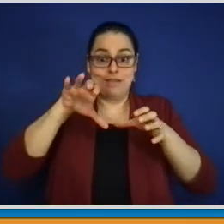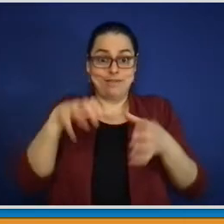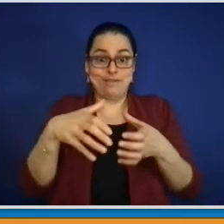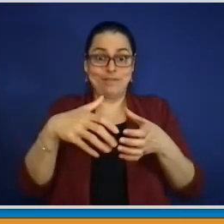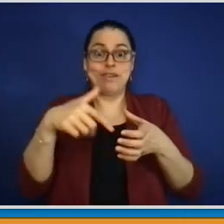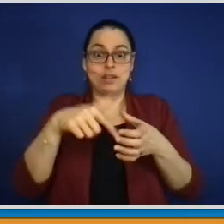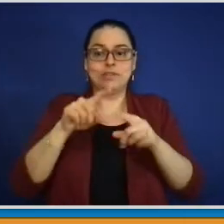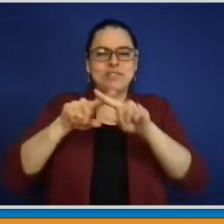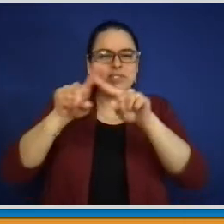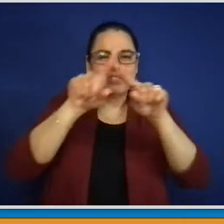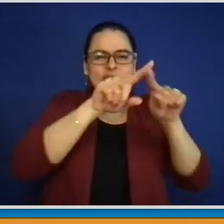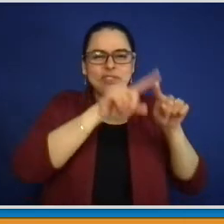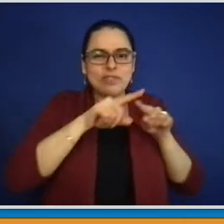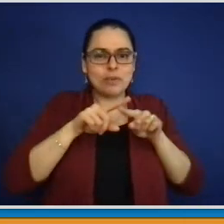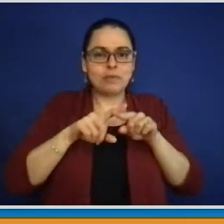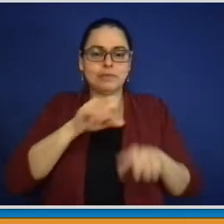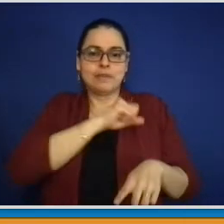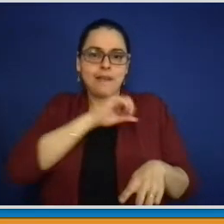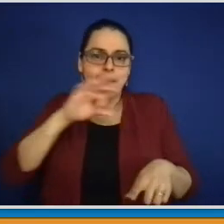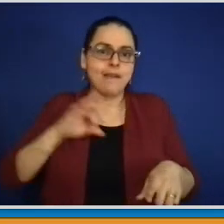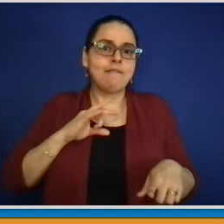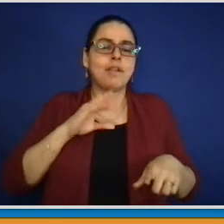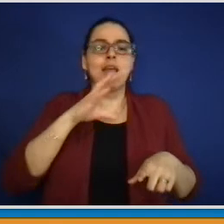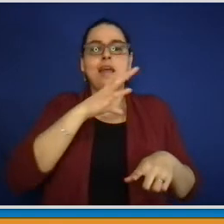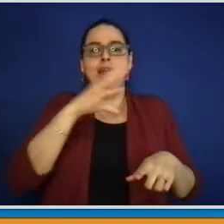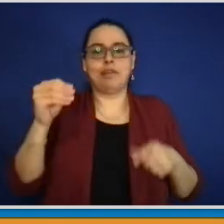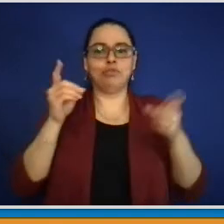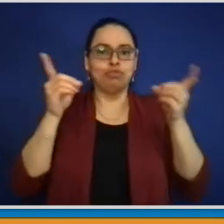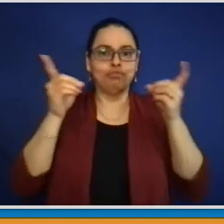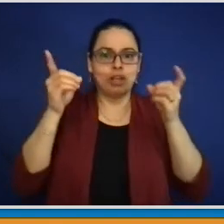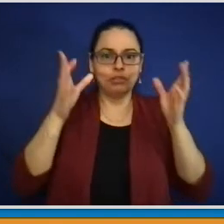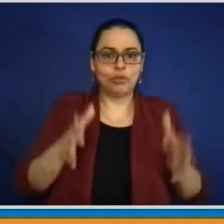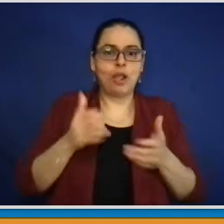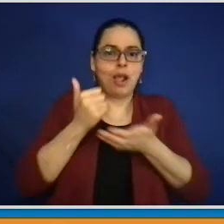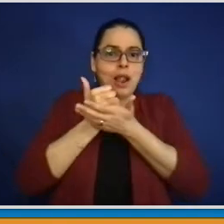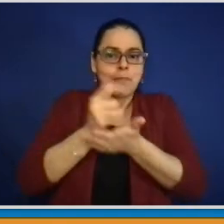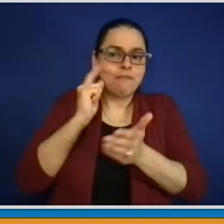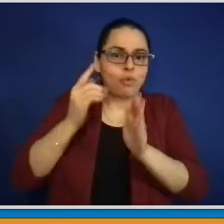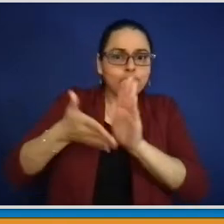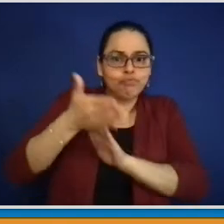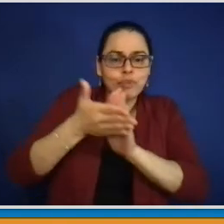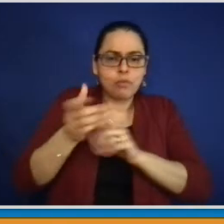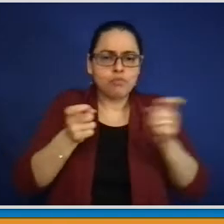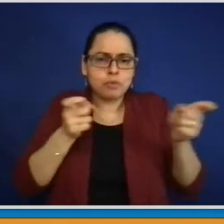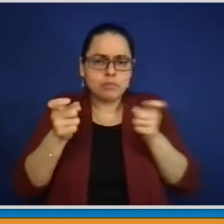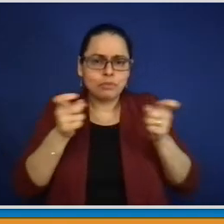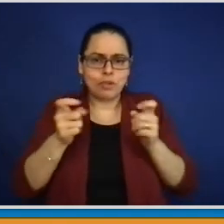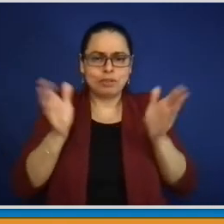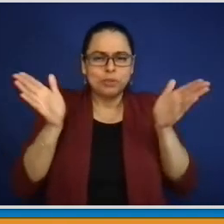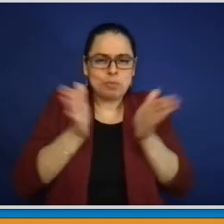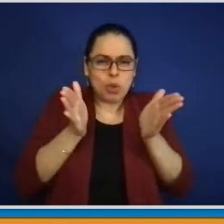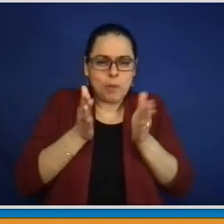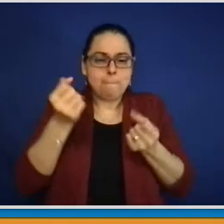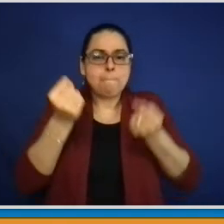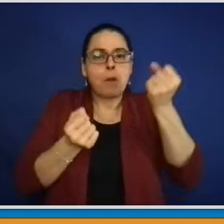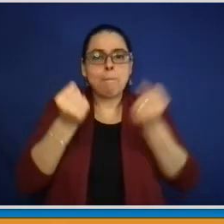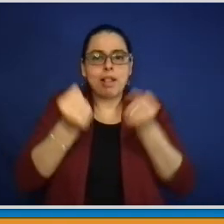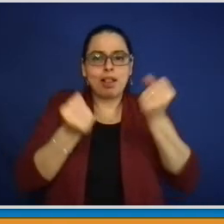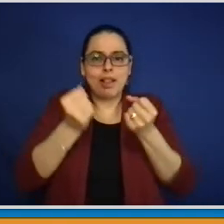not something that is easily done. The Westchester Medical Center mobile unit has tested close to 1,400